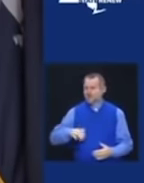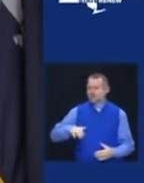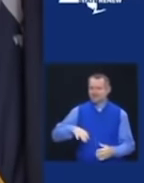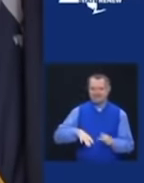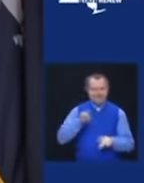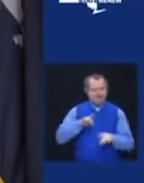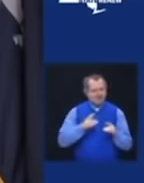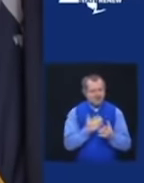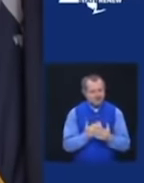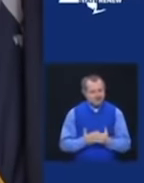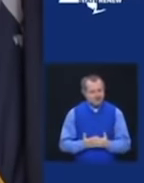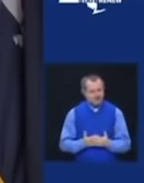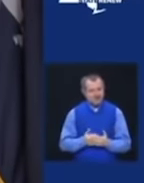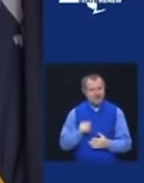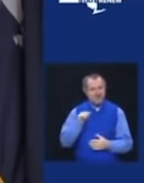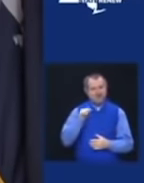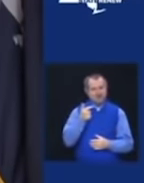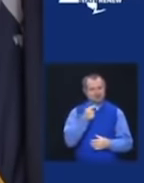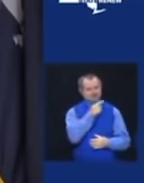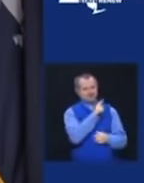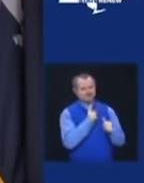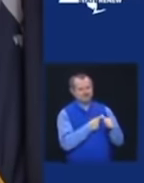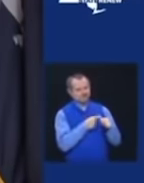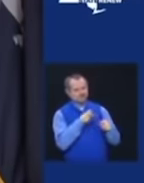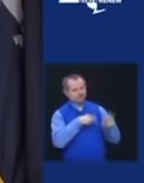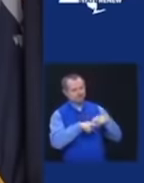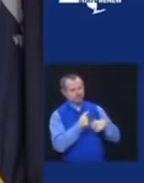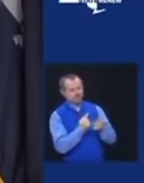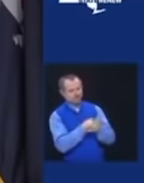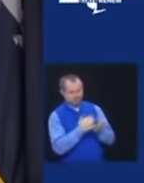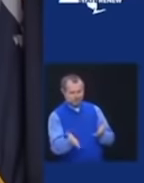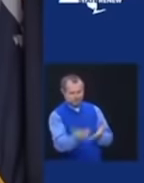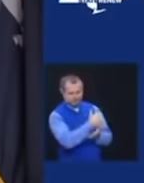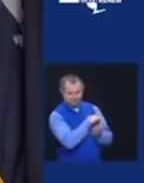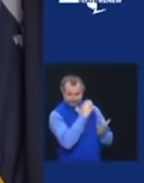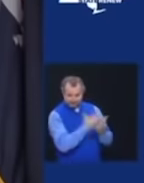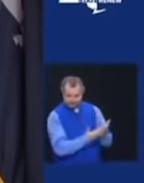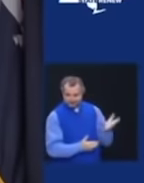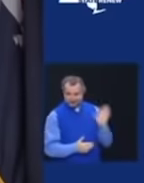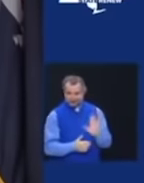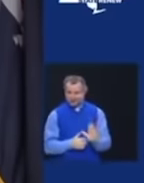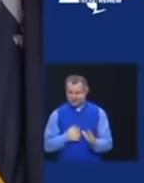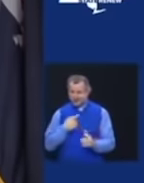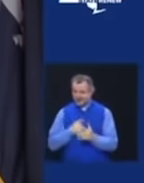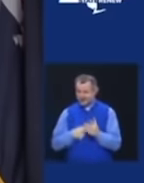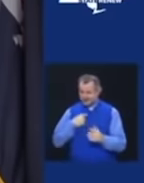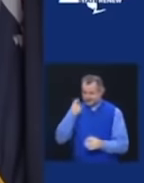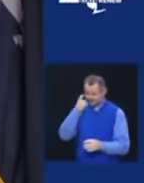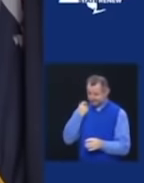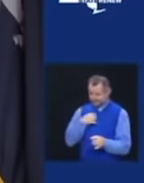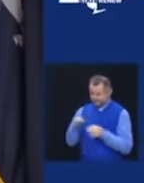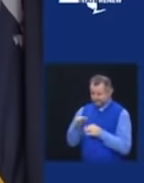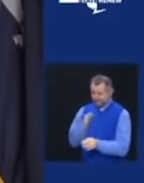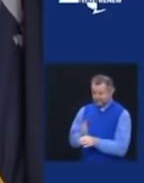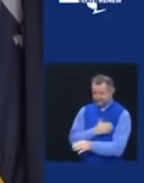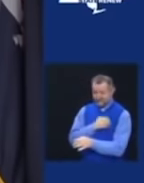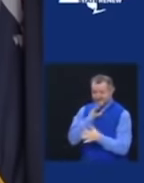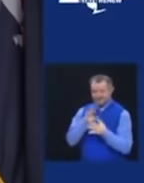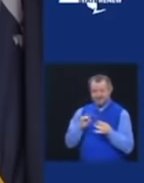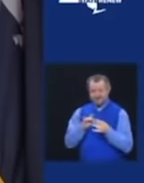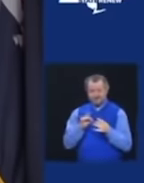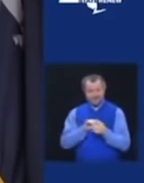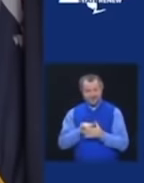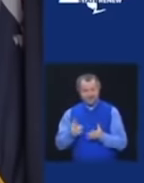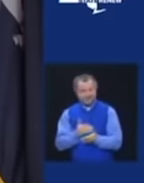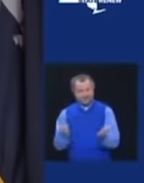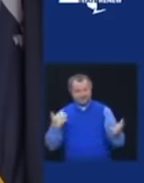Attorney General do a review and let's get the facts. And that's what I said in my statement to New Yorkers. I'm a former Attorney